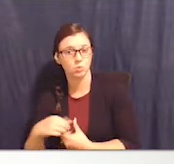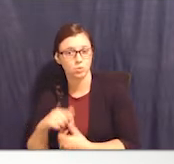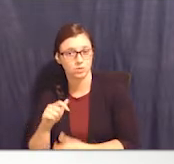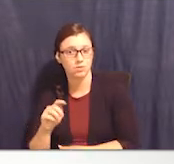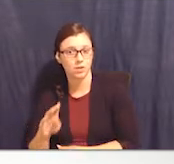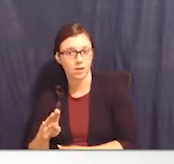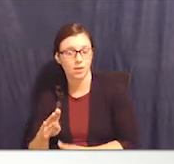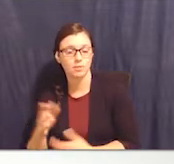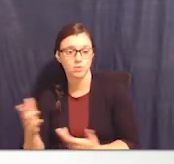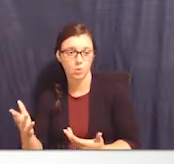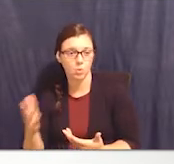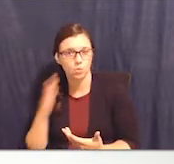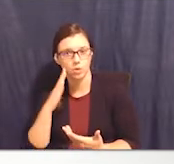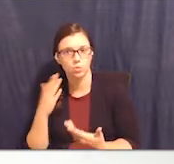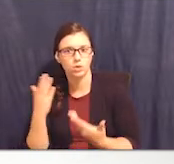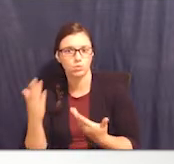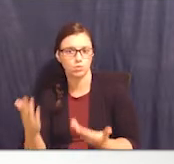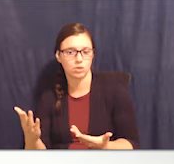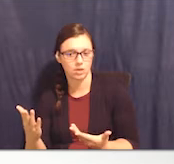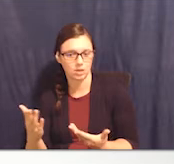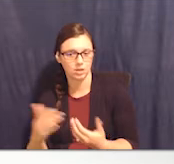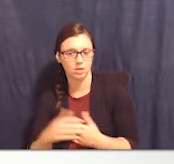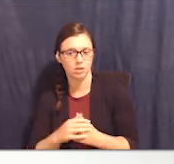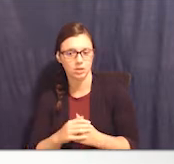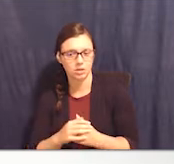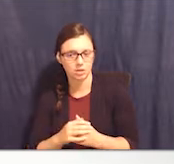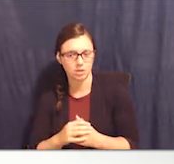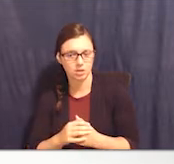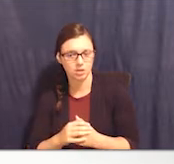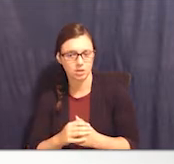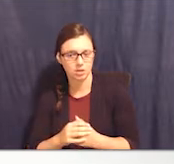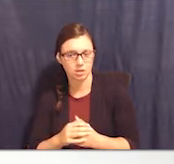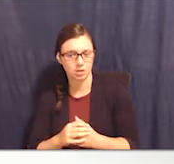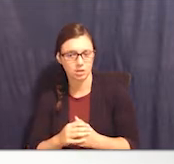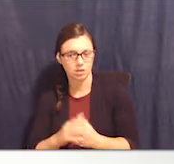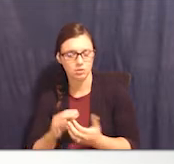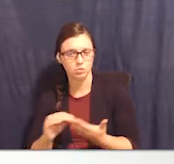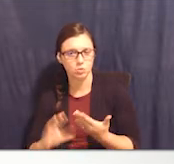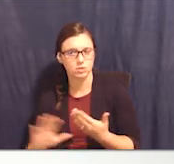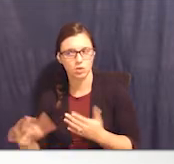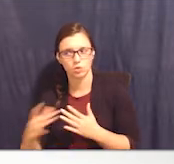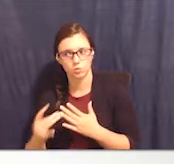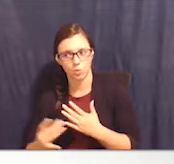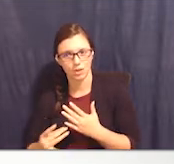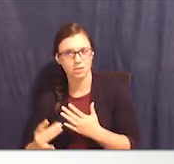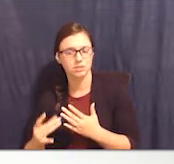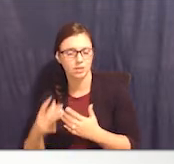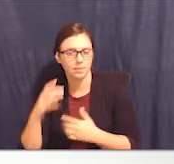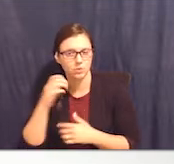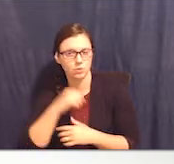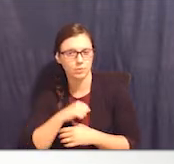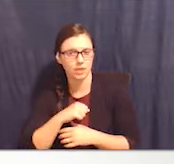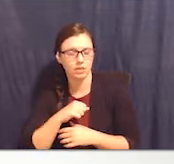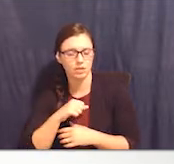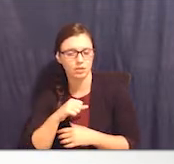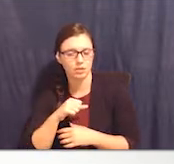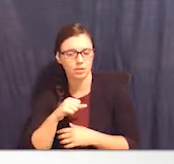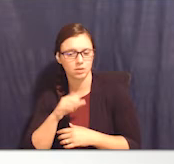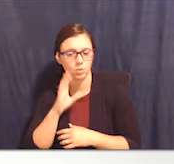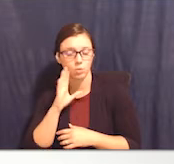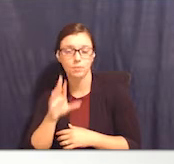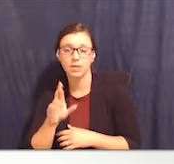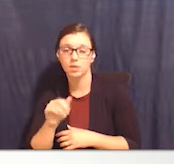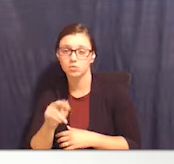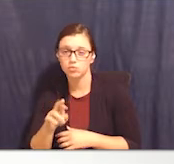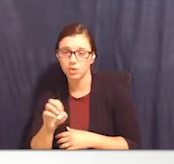about. Yes, ma'am. I was just going to go along with that point. I have a lot of kids, so if it was